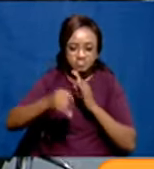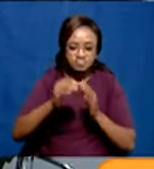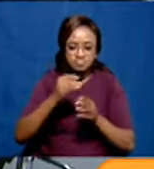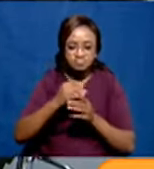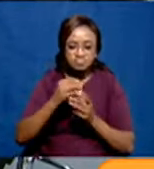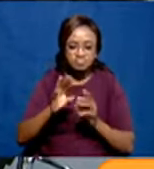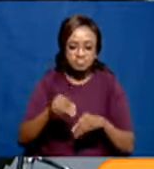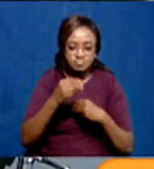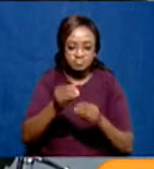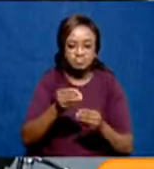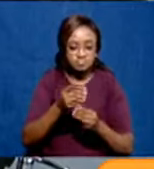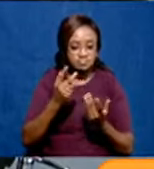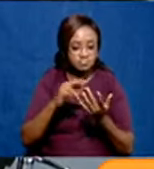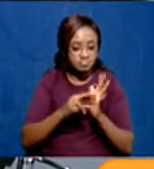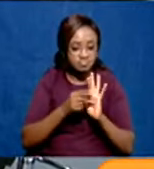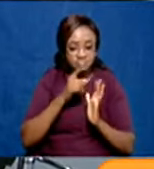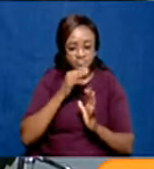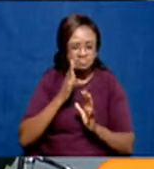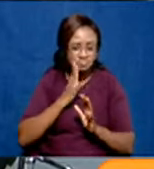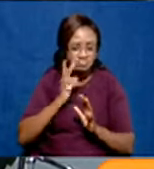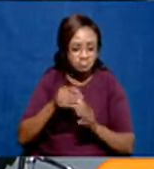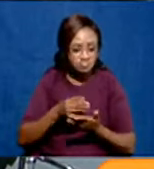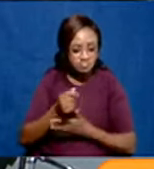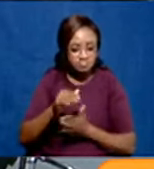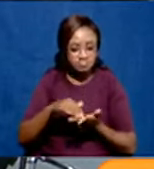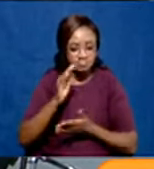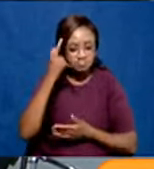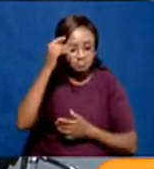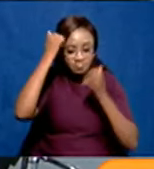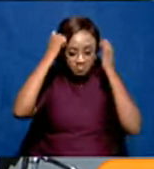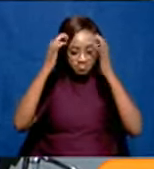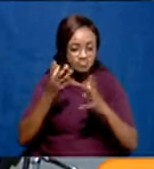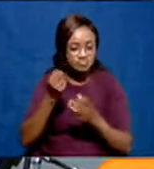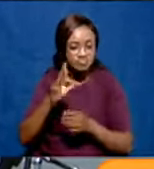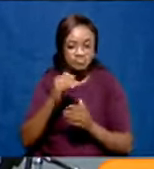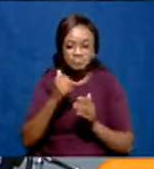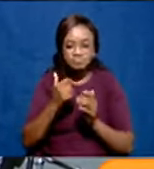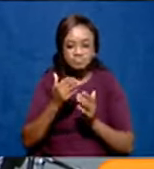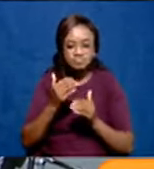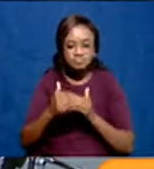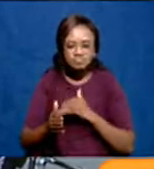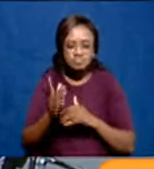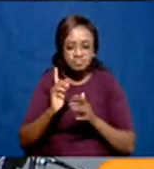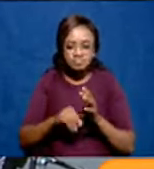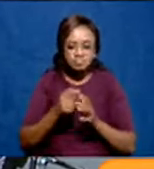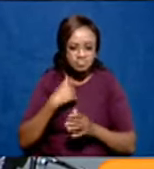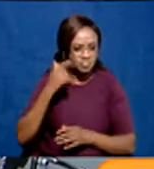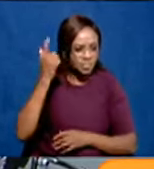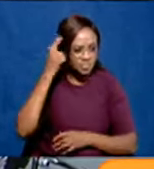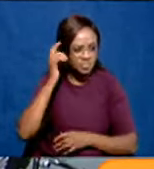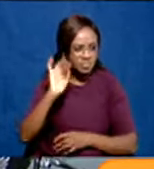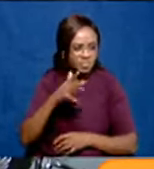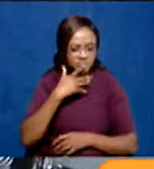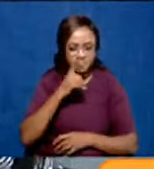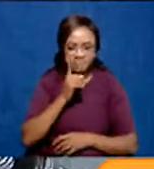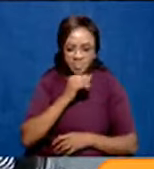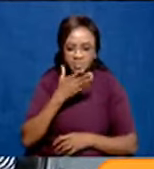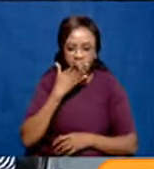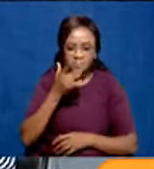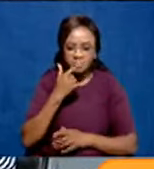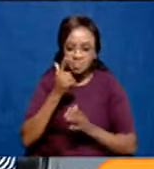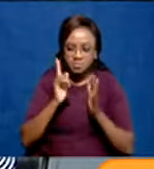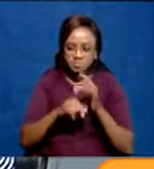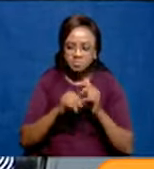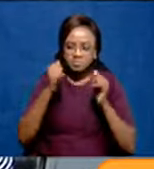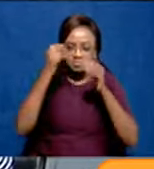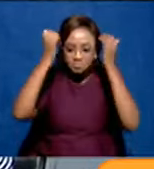school heads, are they supposed to dig deep into their pockets for the students, or what is the point? On this. I think I already alluded to that earlier, and I said students